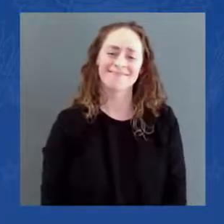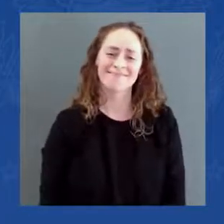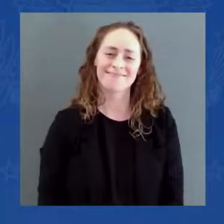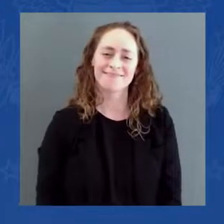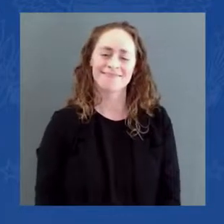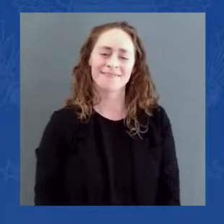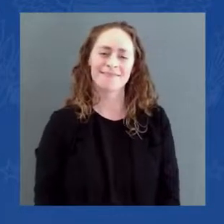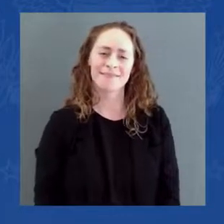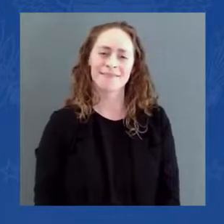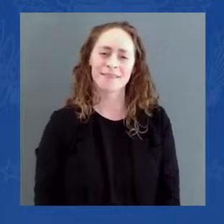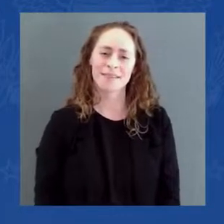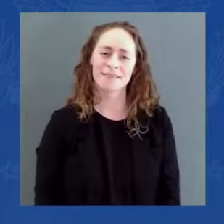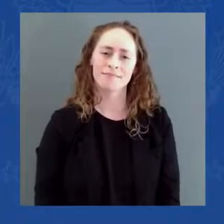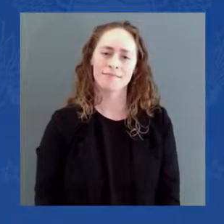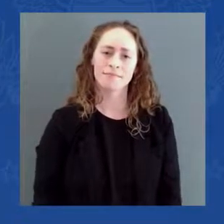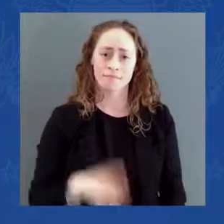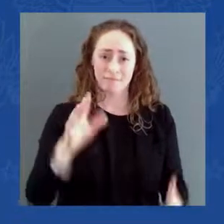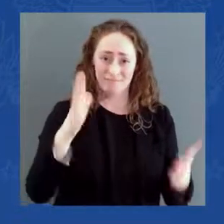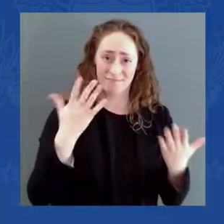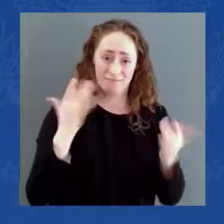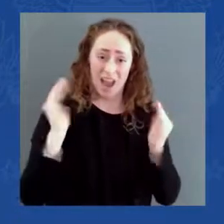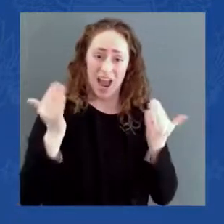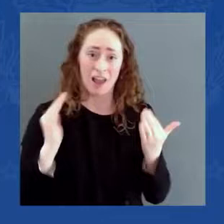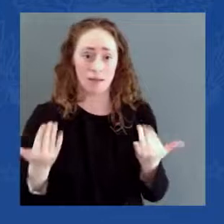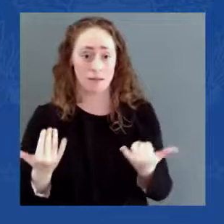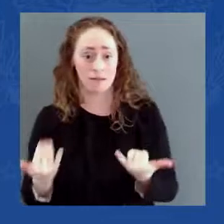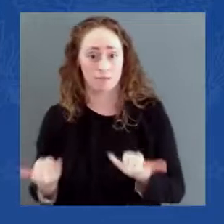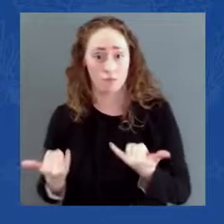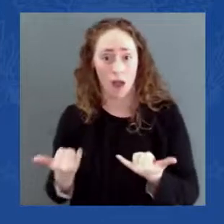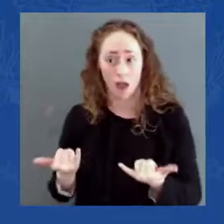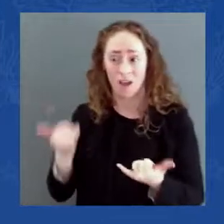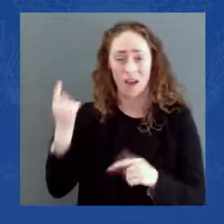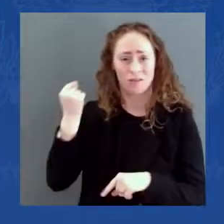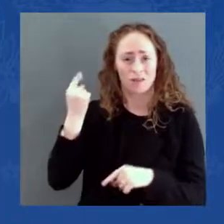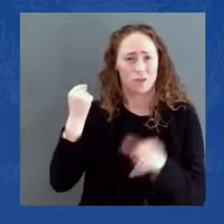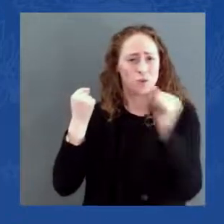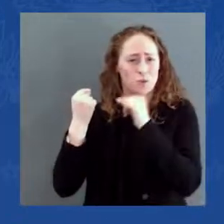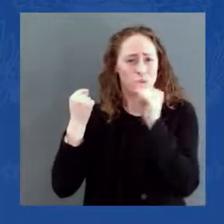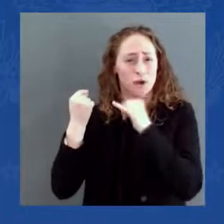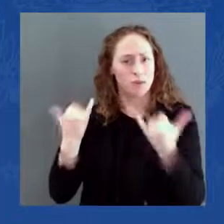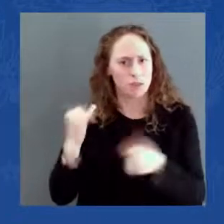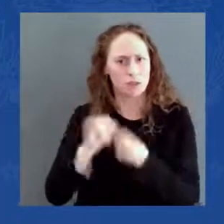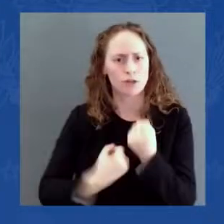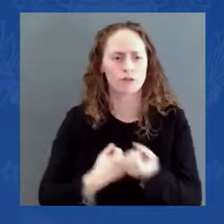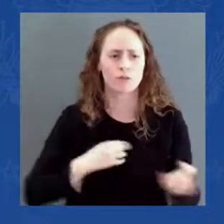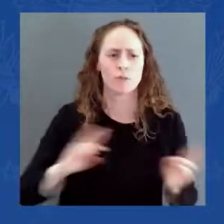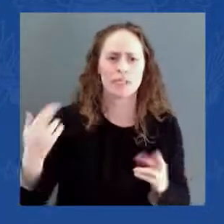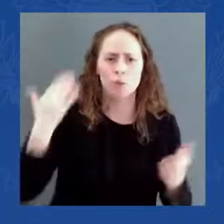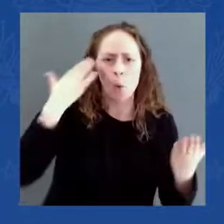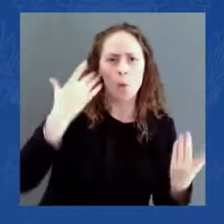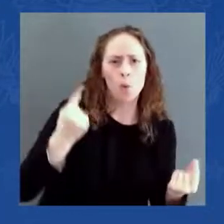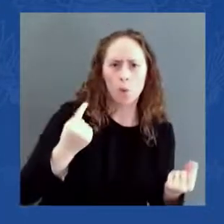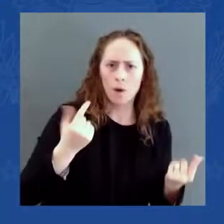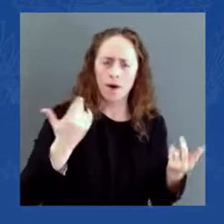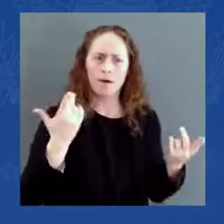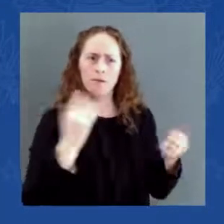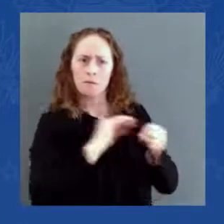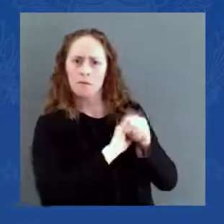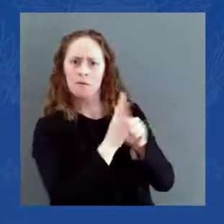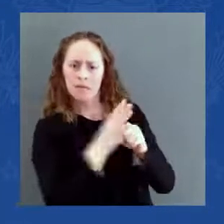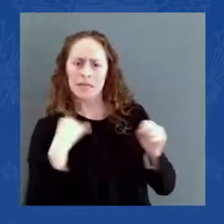Since day one of my administration, we've been doing everything we can to beat this virus. And that's what we have to keep